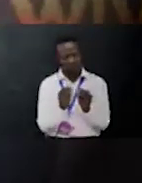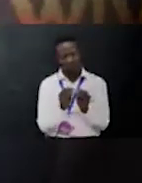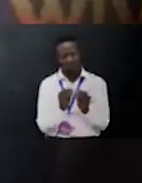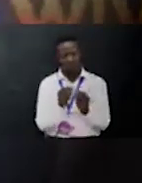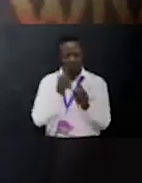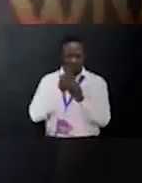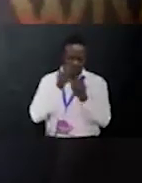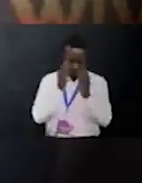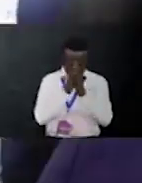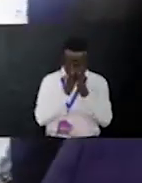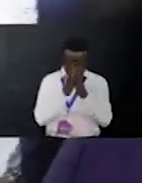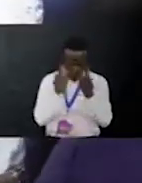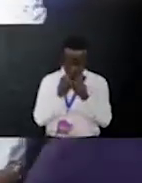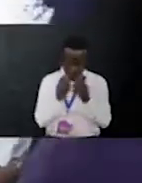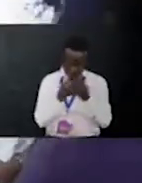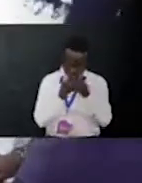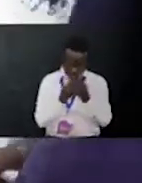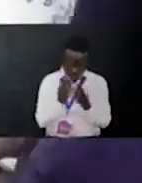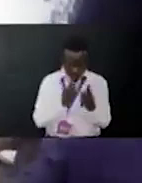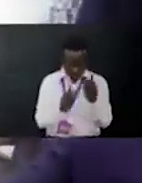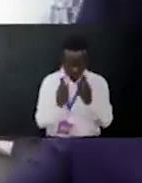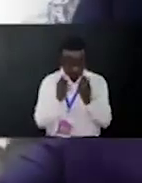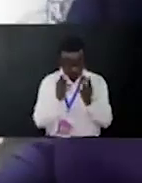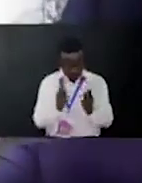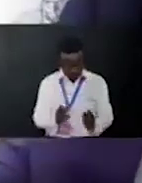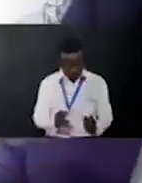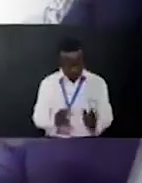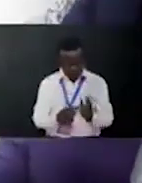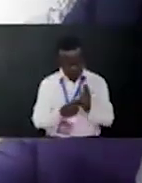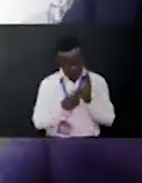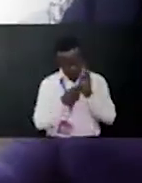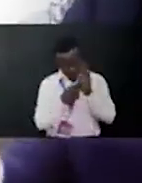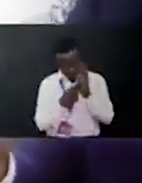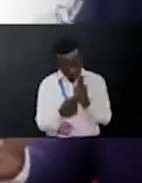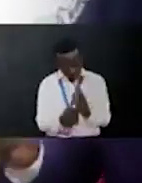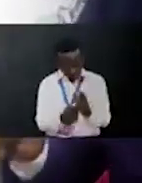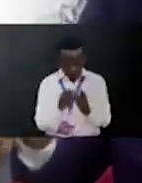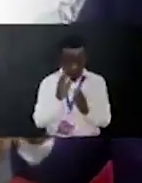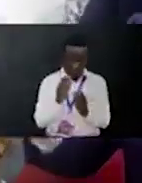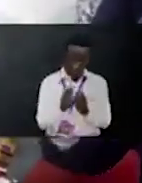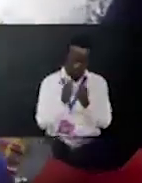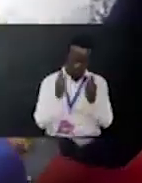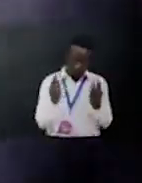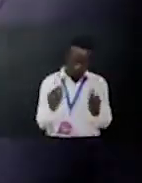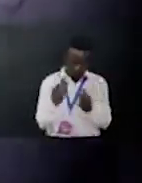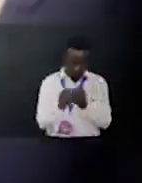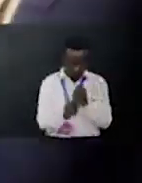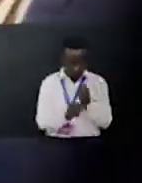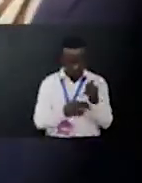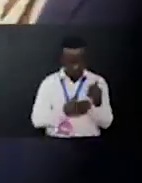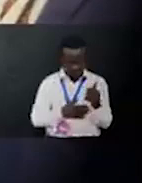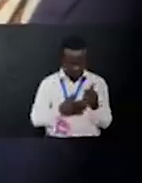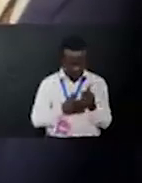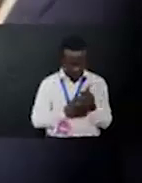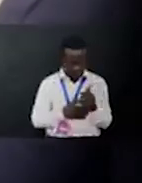as you needed people, human beings, Father, to show forth your greatness, it pleases you that